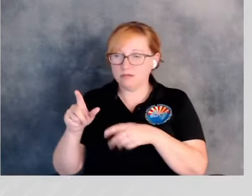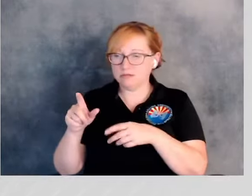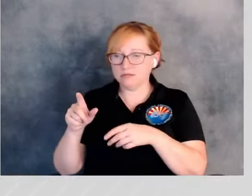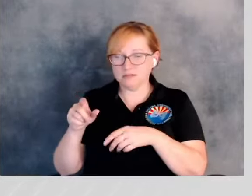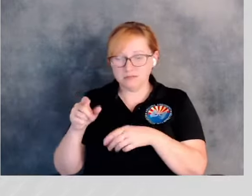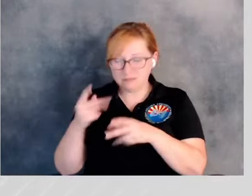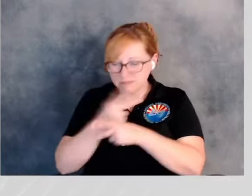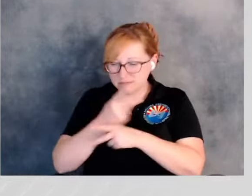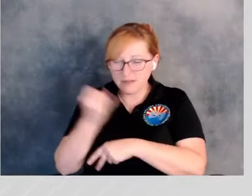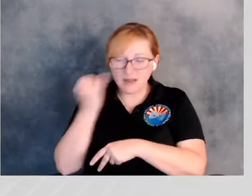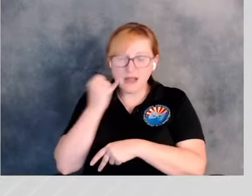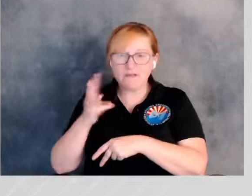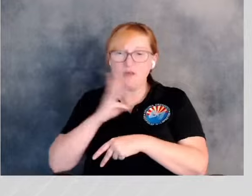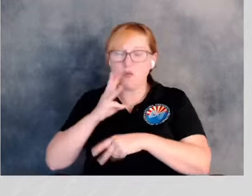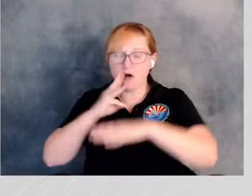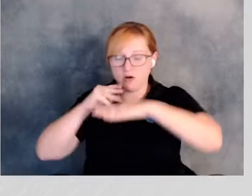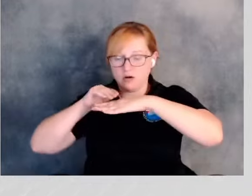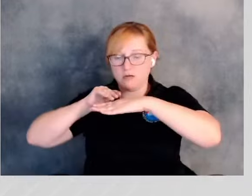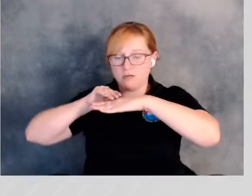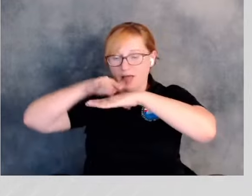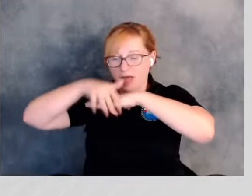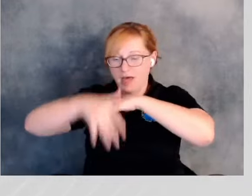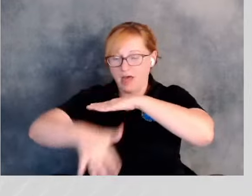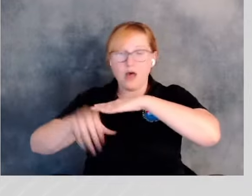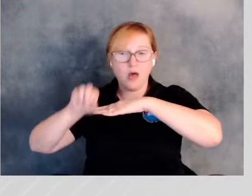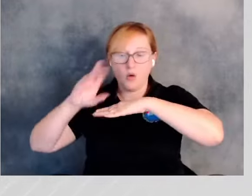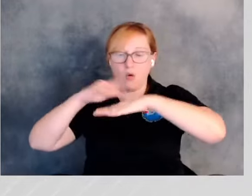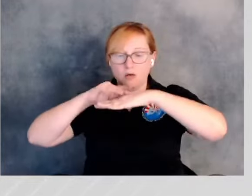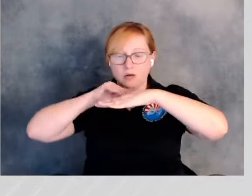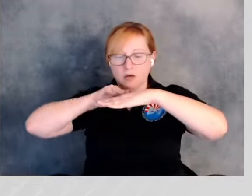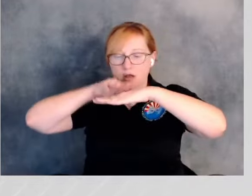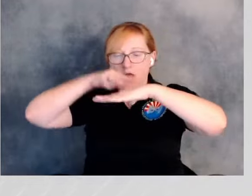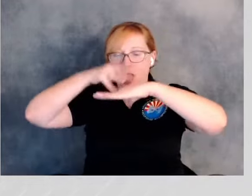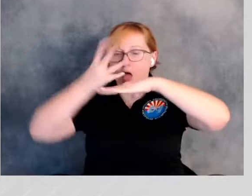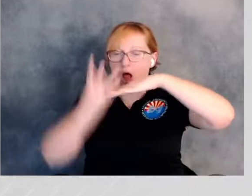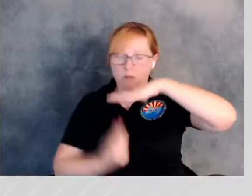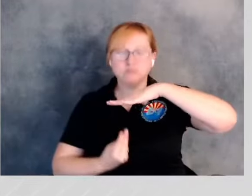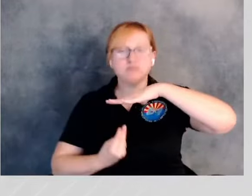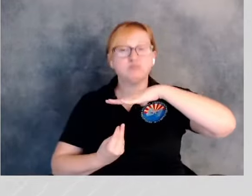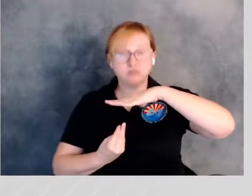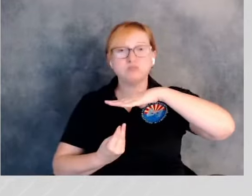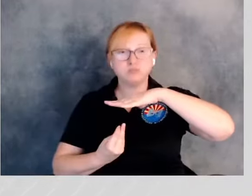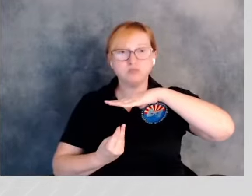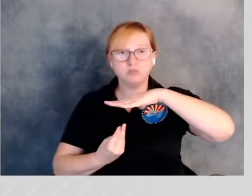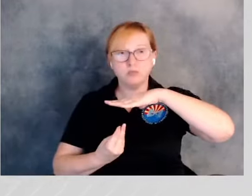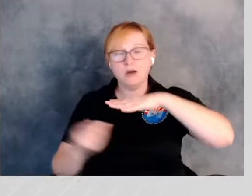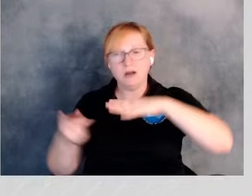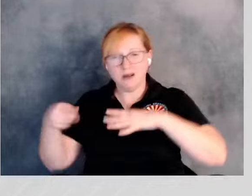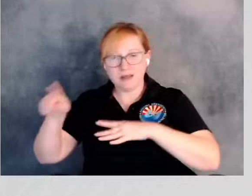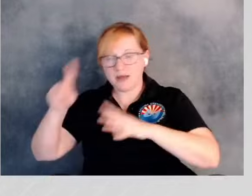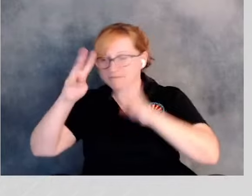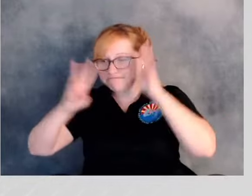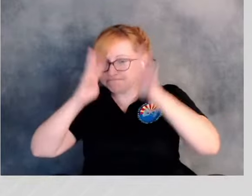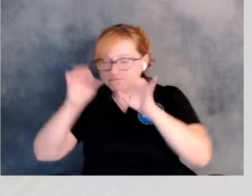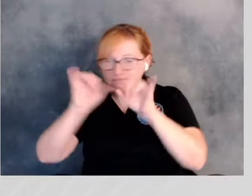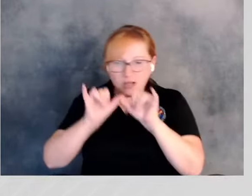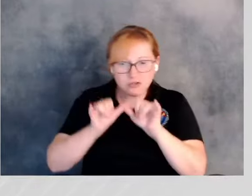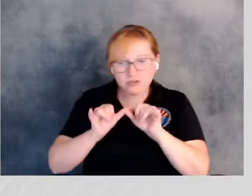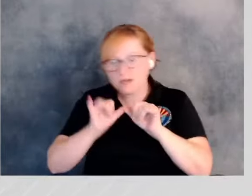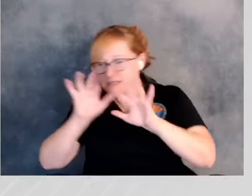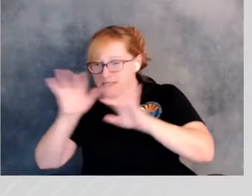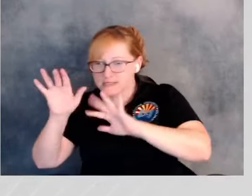the soil or if it is absorbed into the ground, and they come up with measurements, and then they determine, based on